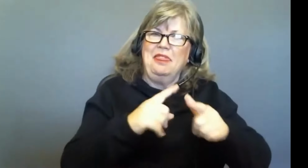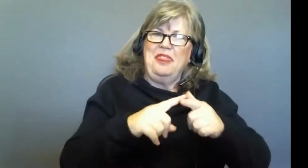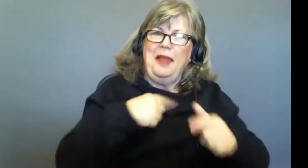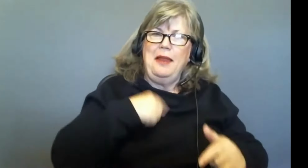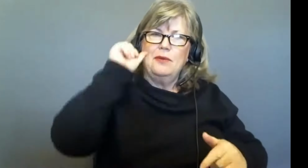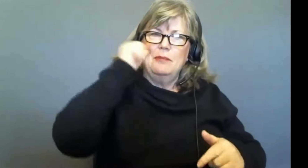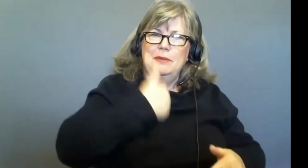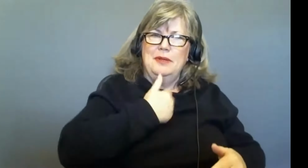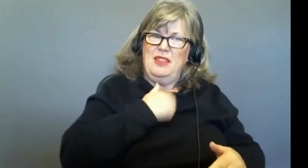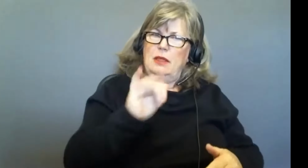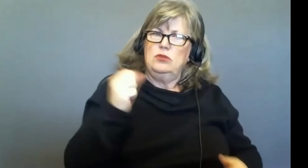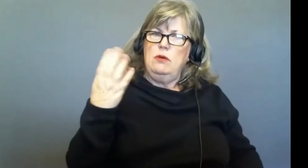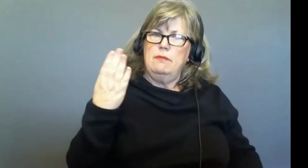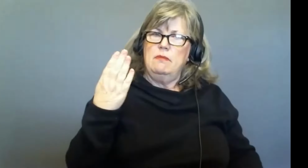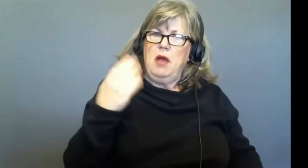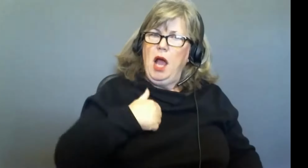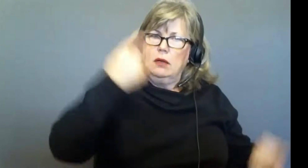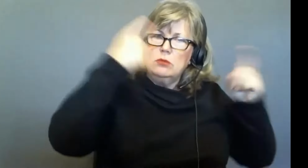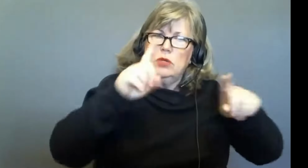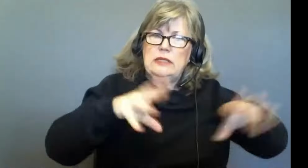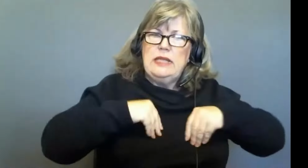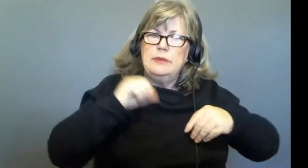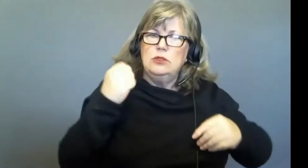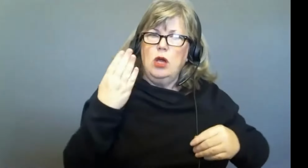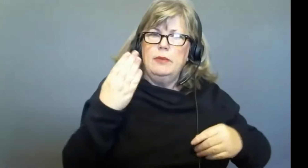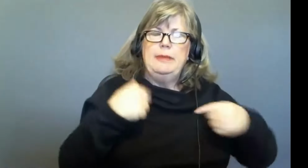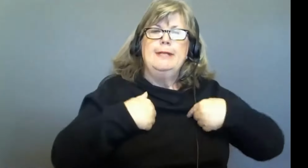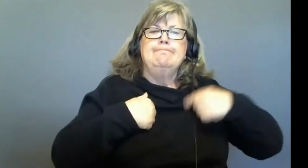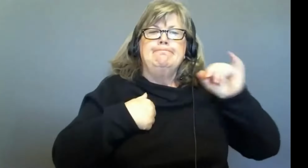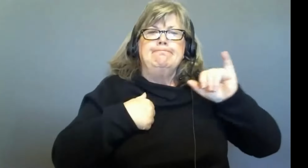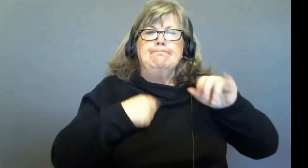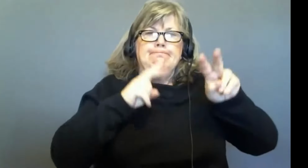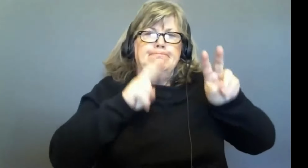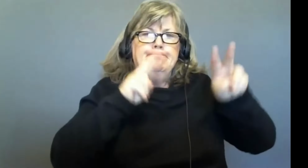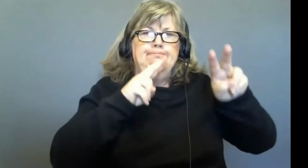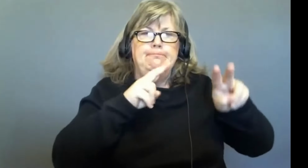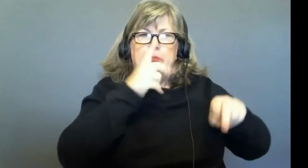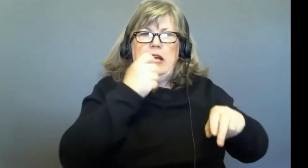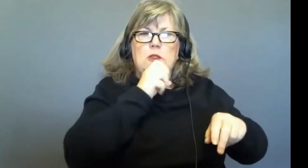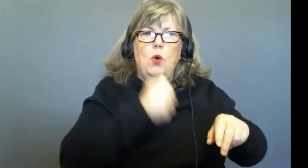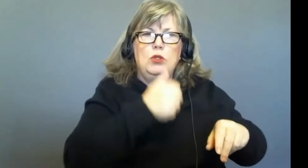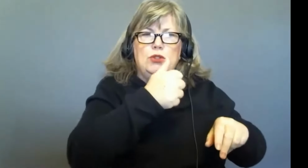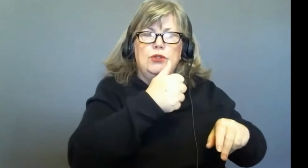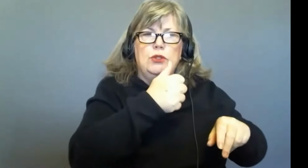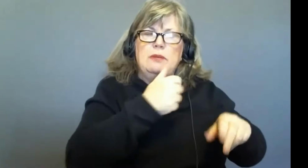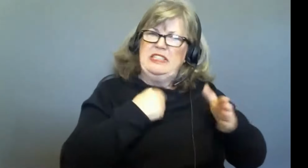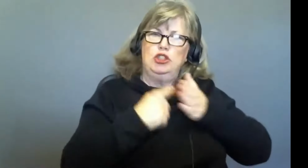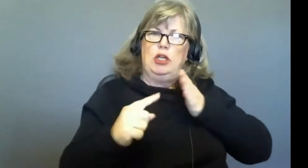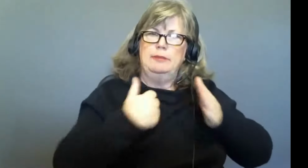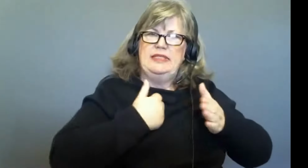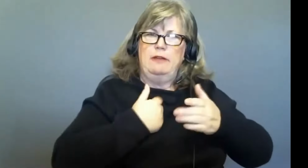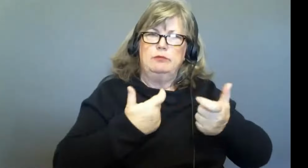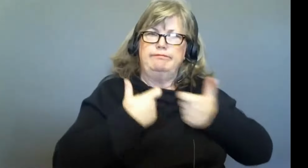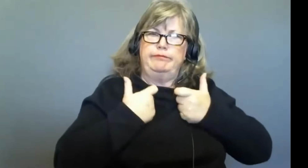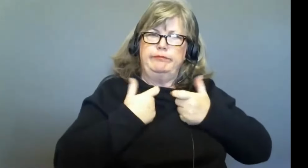for this. And I check my ageism. I need you to check that within yourself. Second thing I